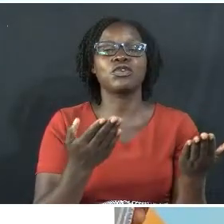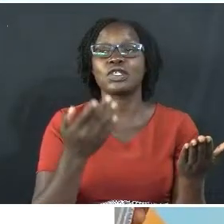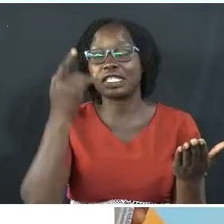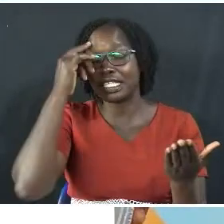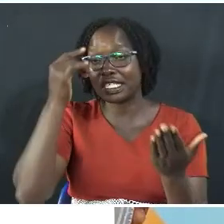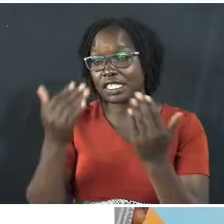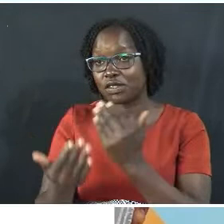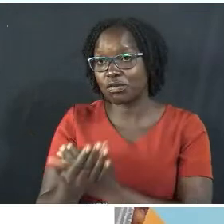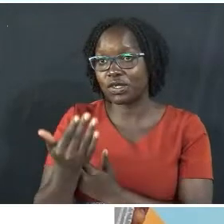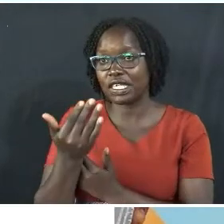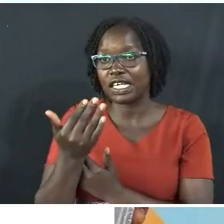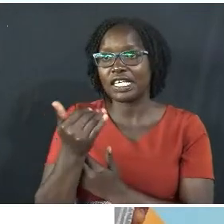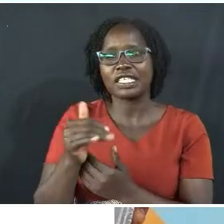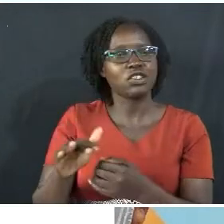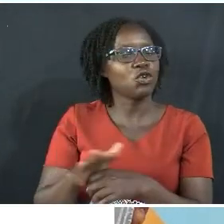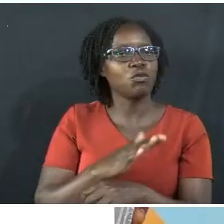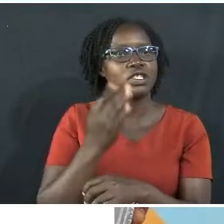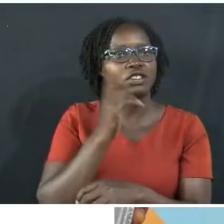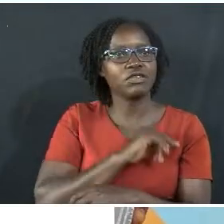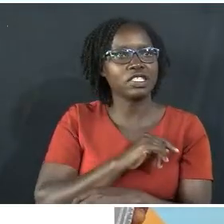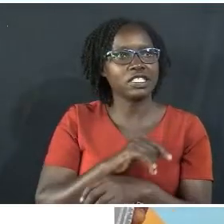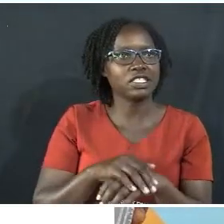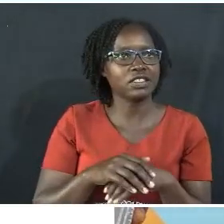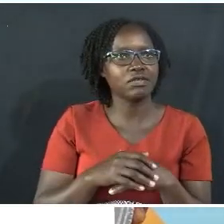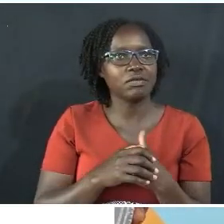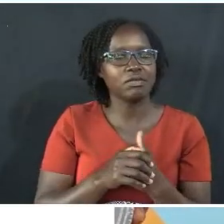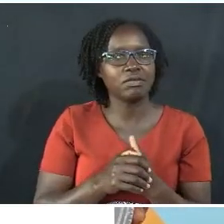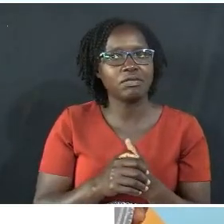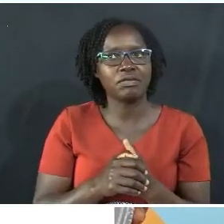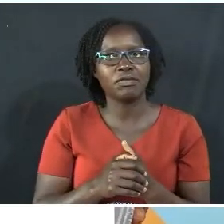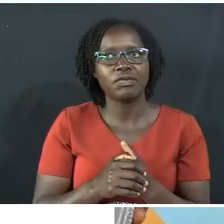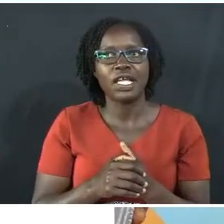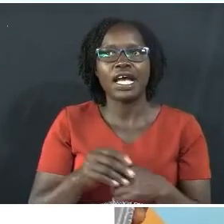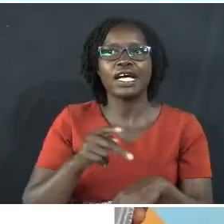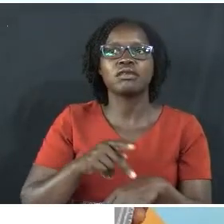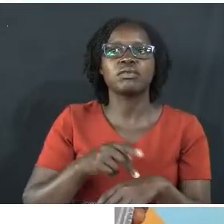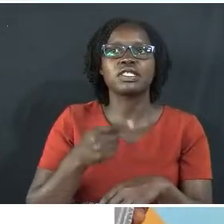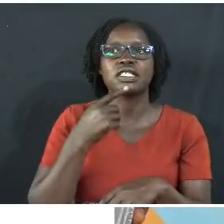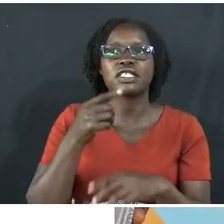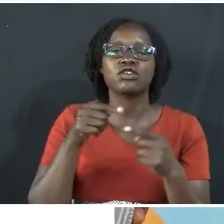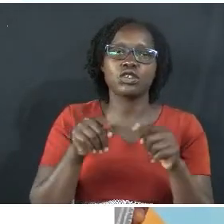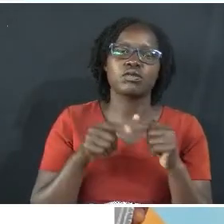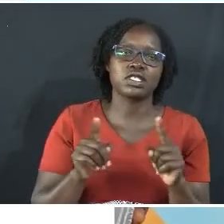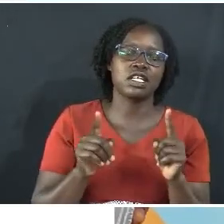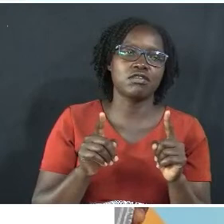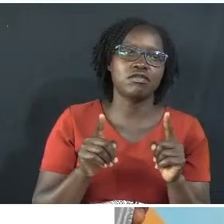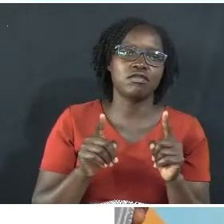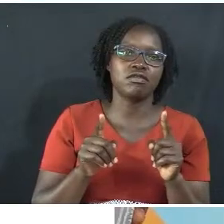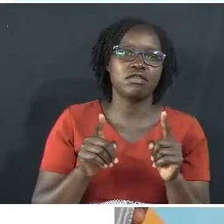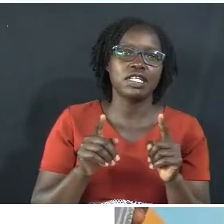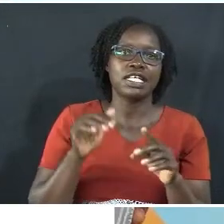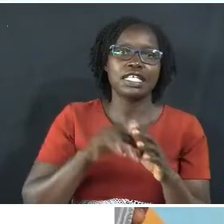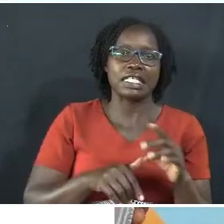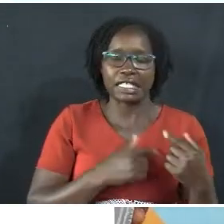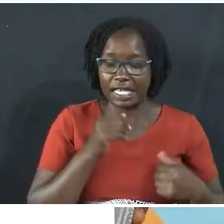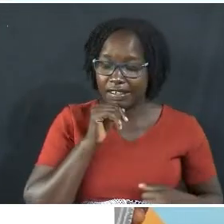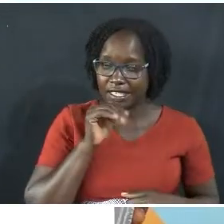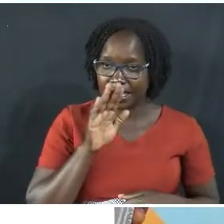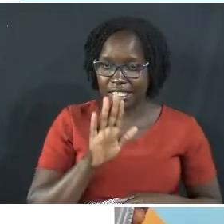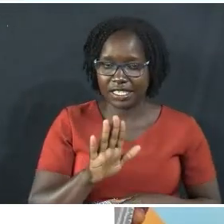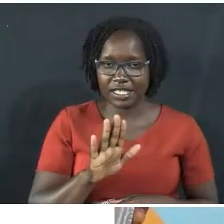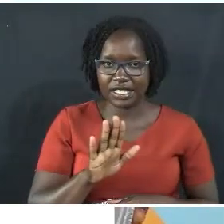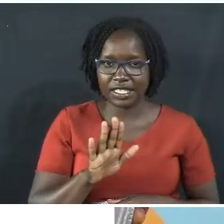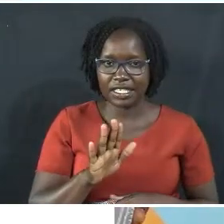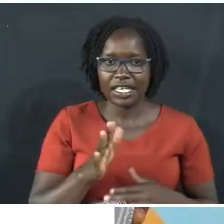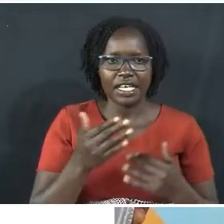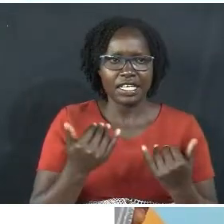morning that you are completely finished. And Peter said to himself, right in his heart,